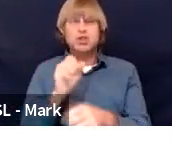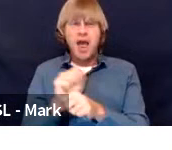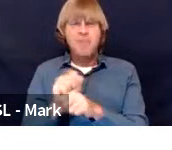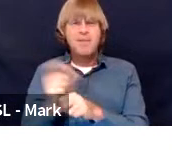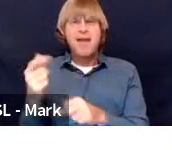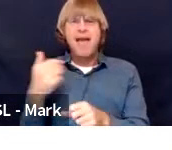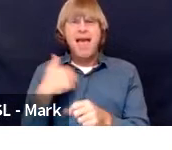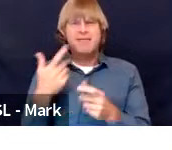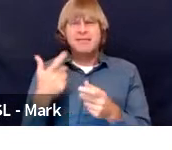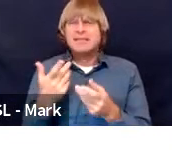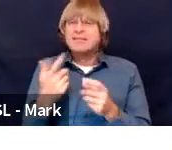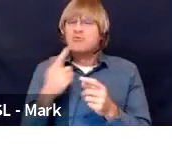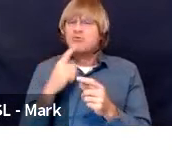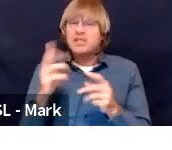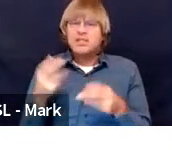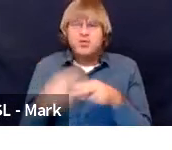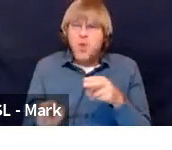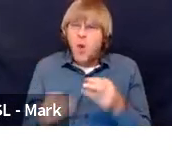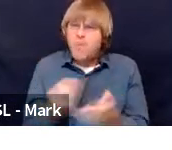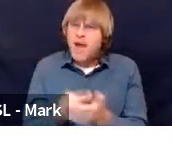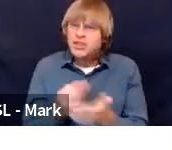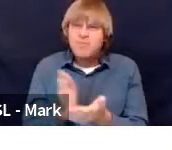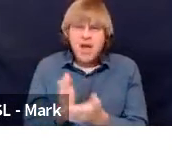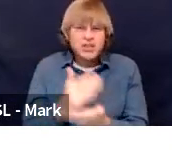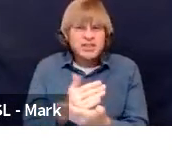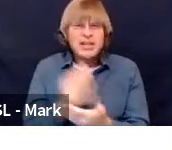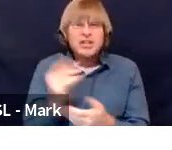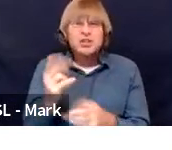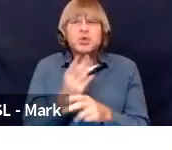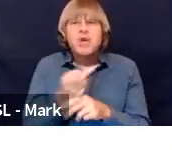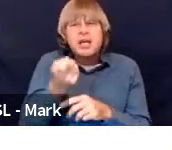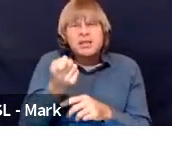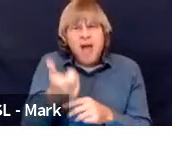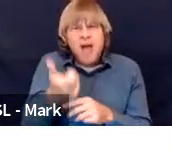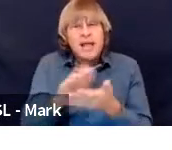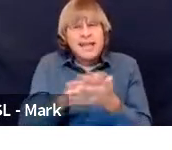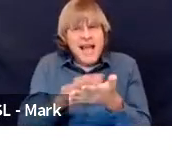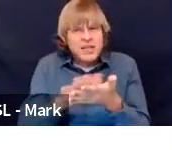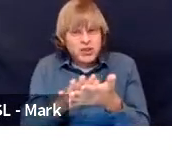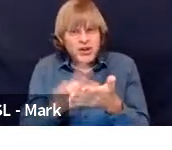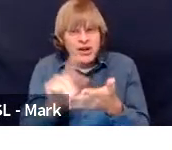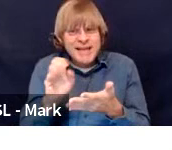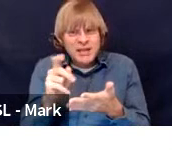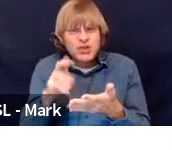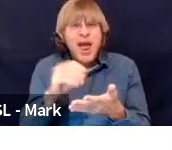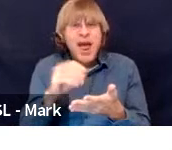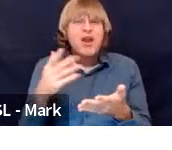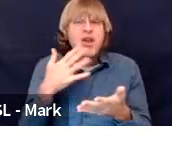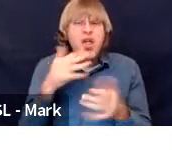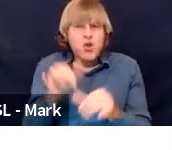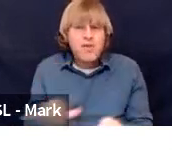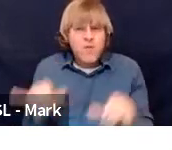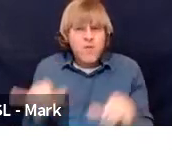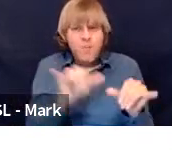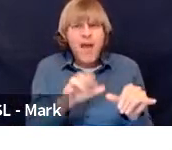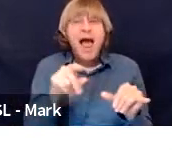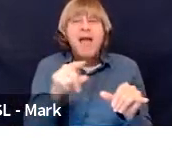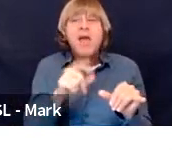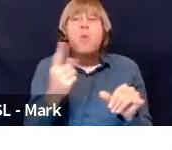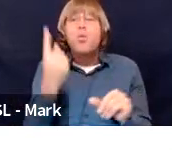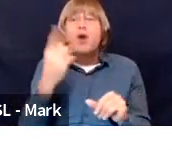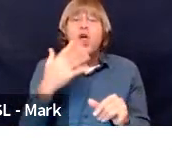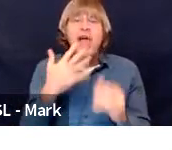had a tight budget on this one, using subtle texture and uniform color and one color to really